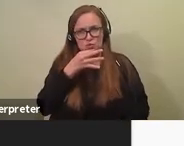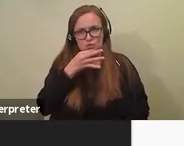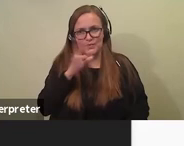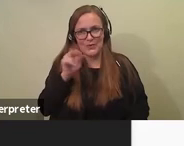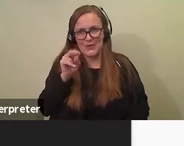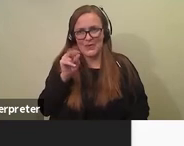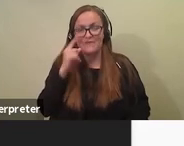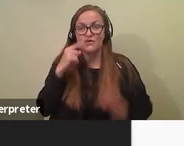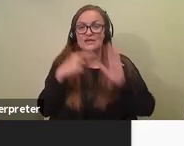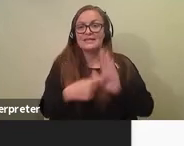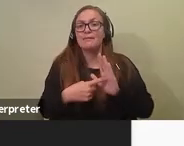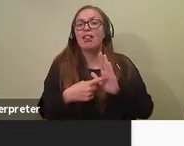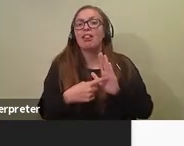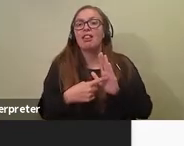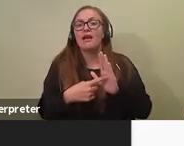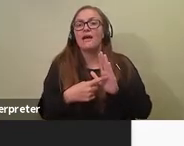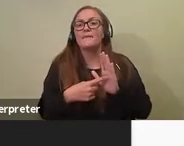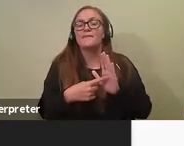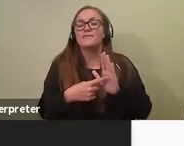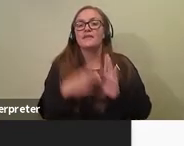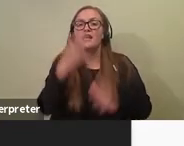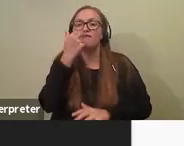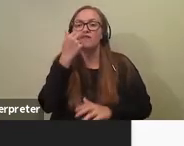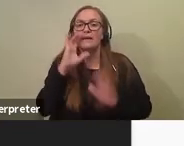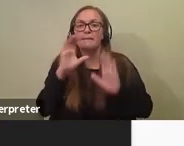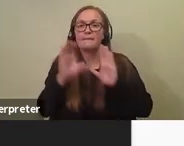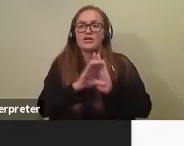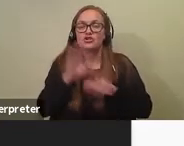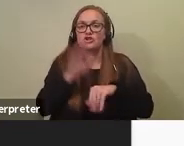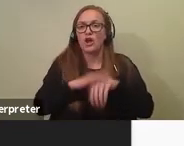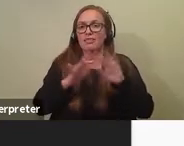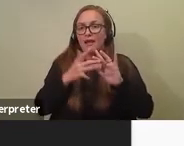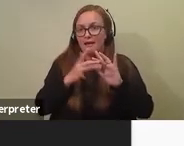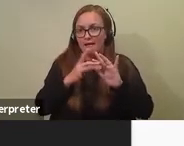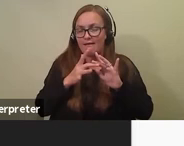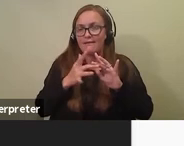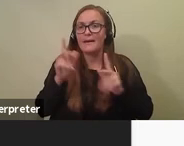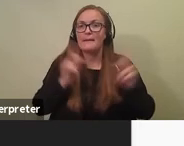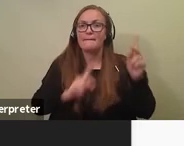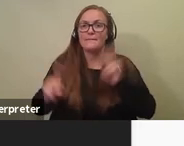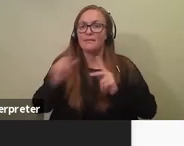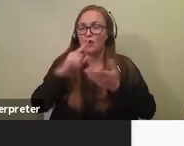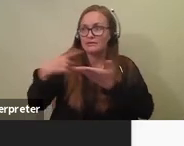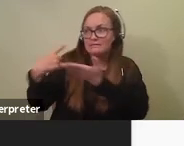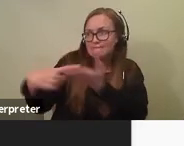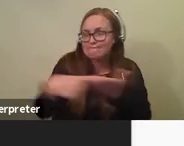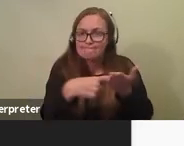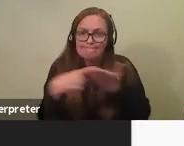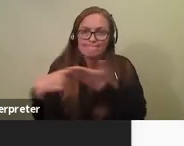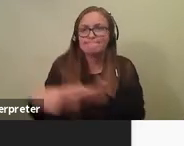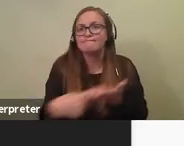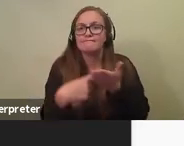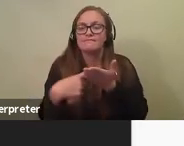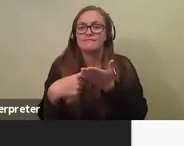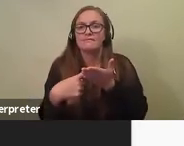example, like an anecdote, there's a funny picture around on the internet where people are discussing, you know, the